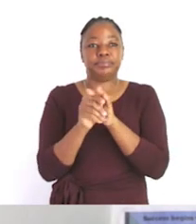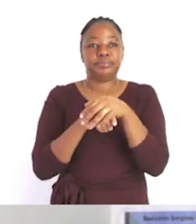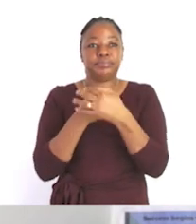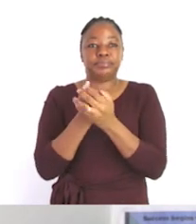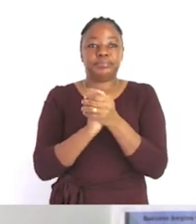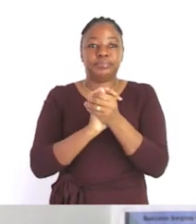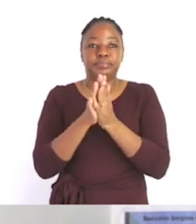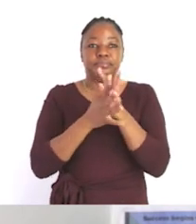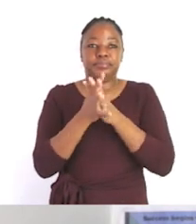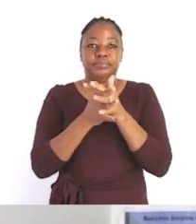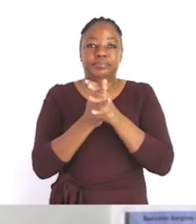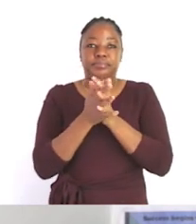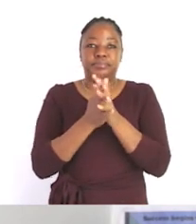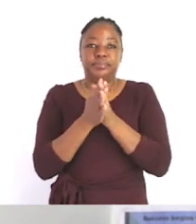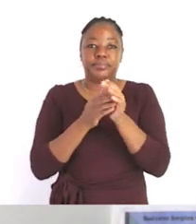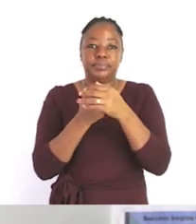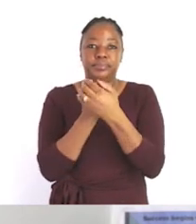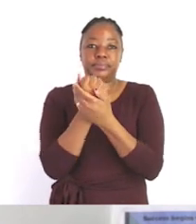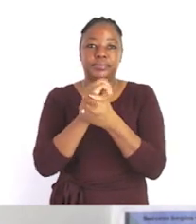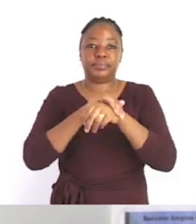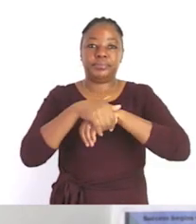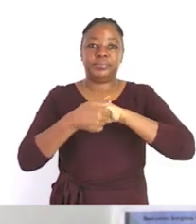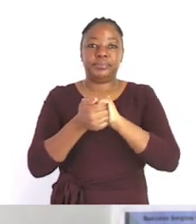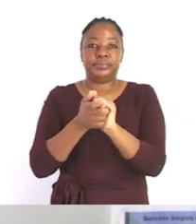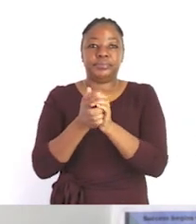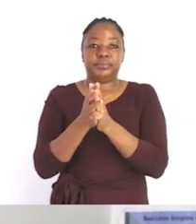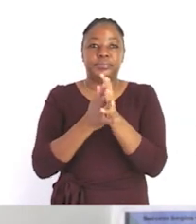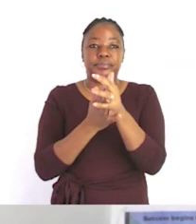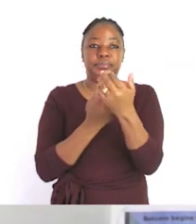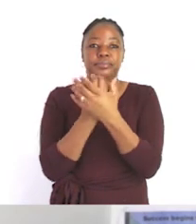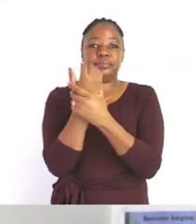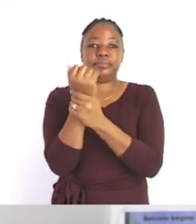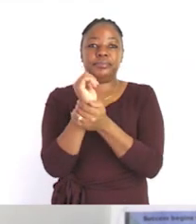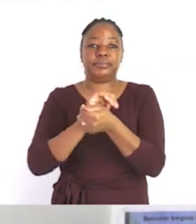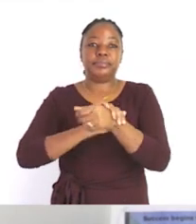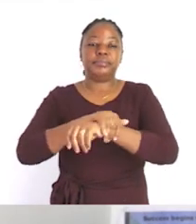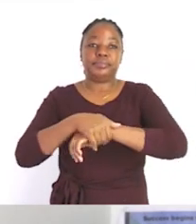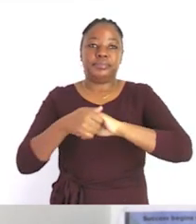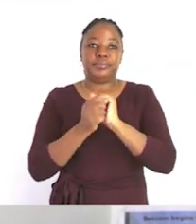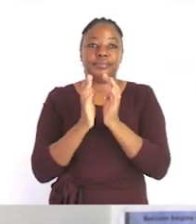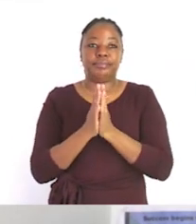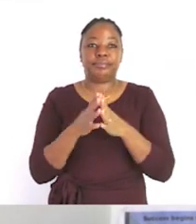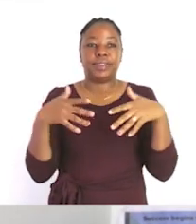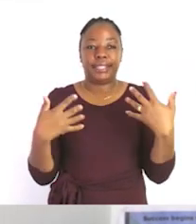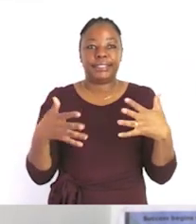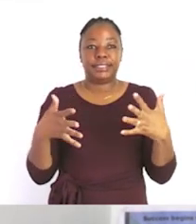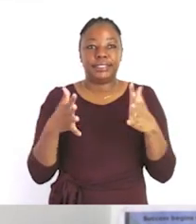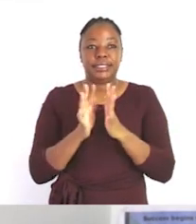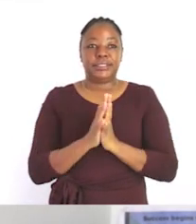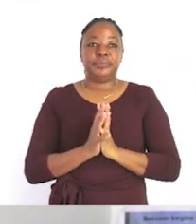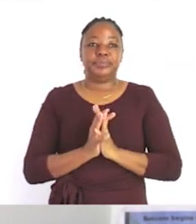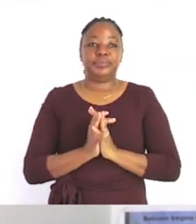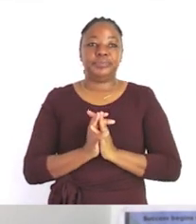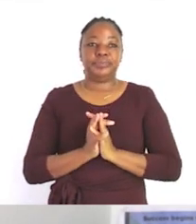Inside, in between, round and on our wrists. And let's make sure that they're dry.